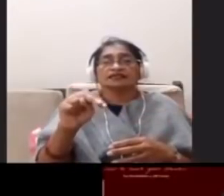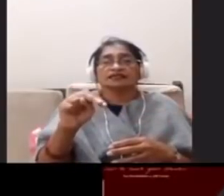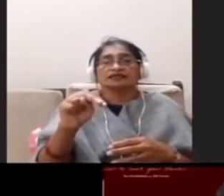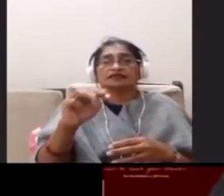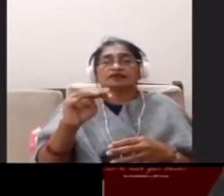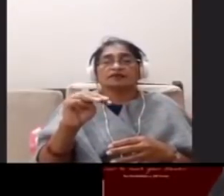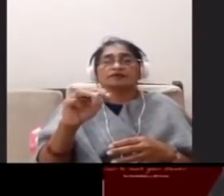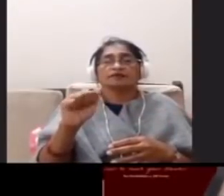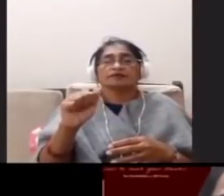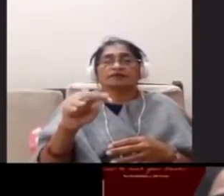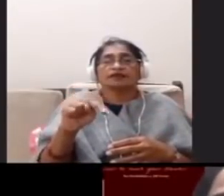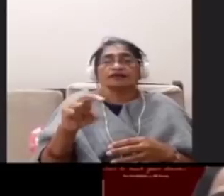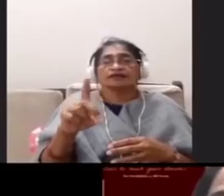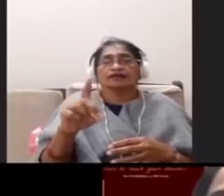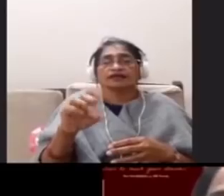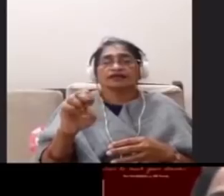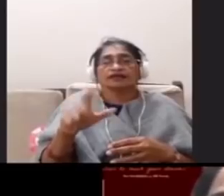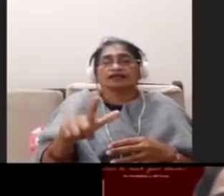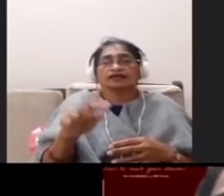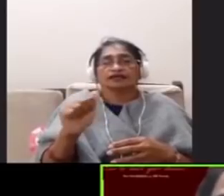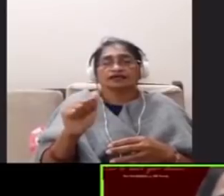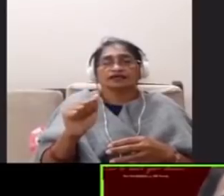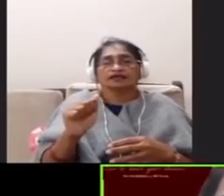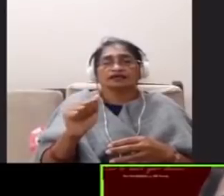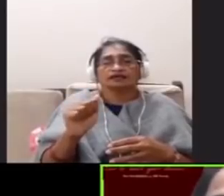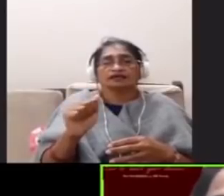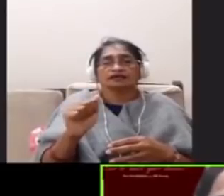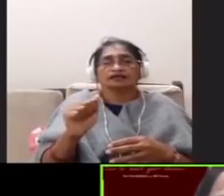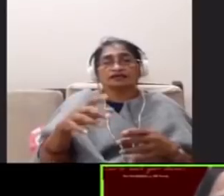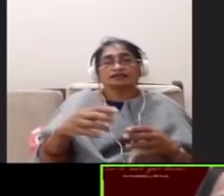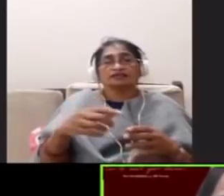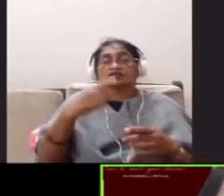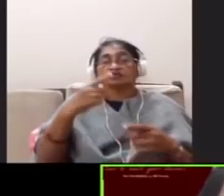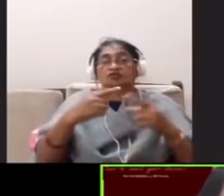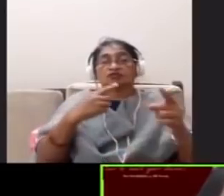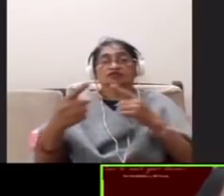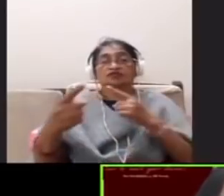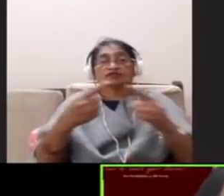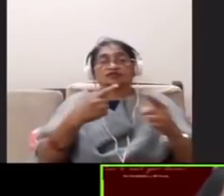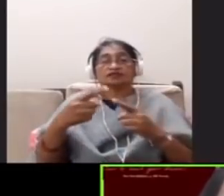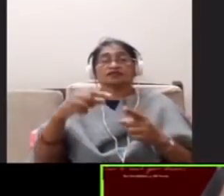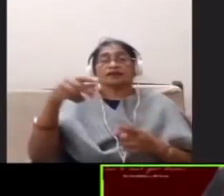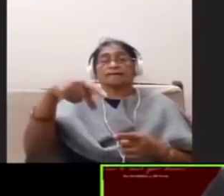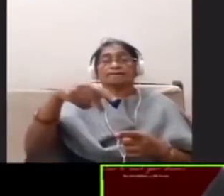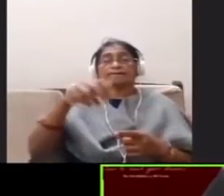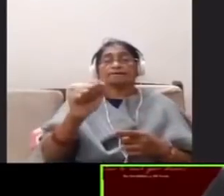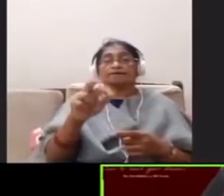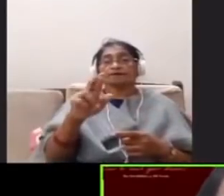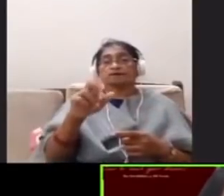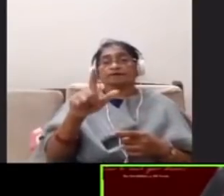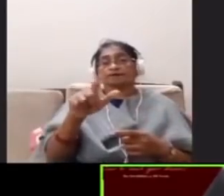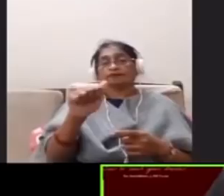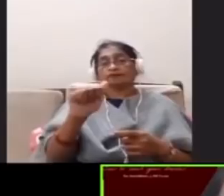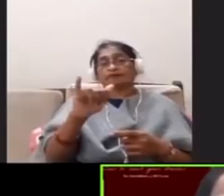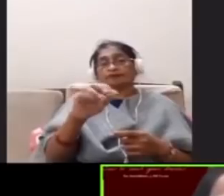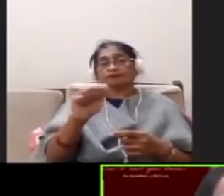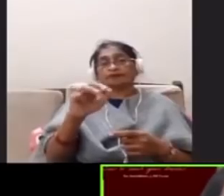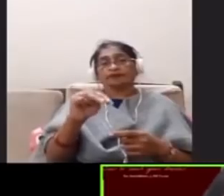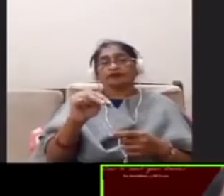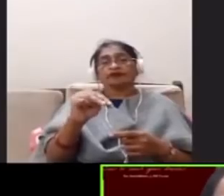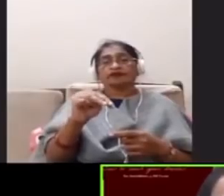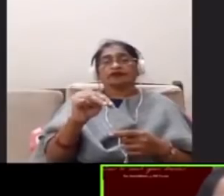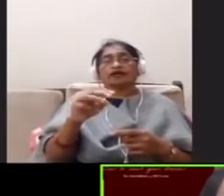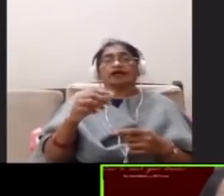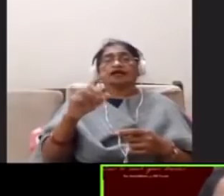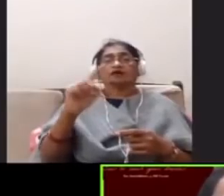George has distinguished himself as a brilliant debater, both in parliament and on the media, and has been rated as one